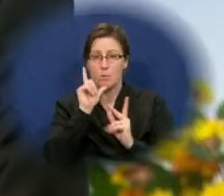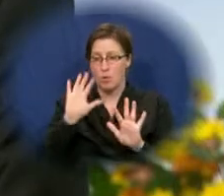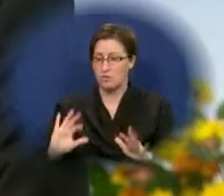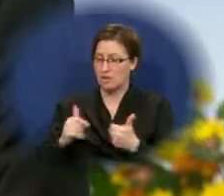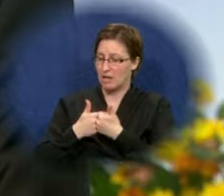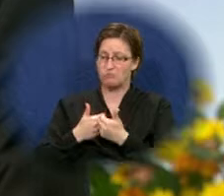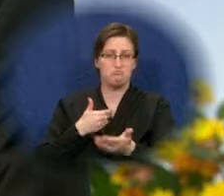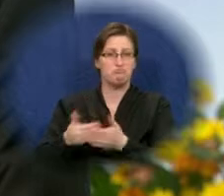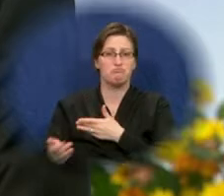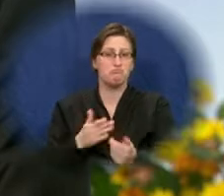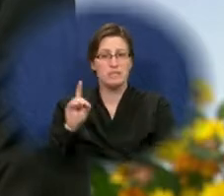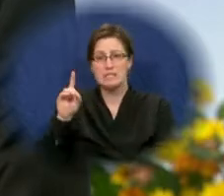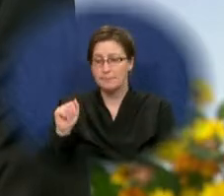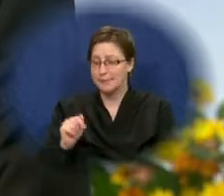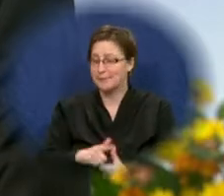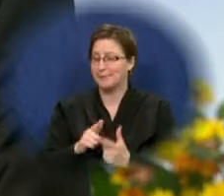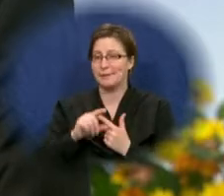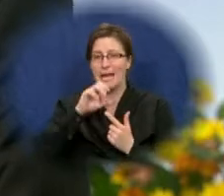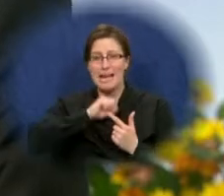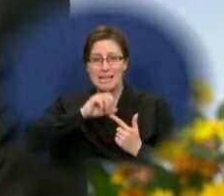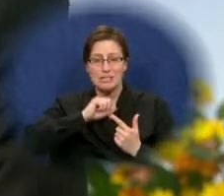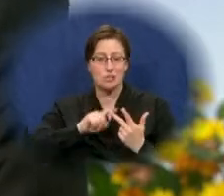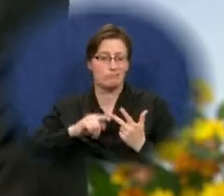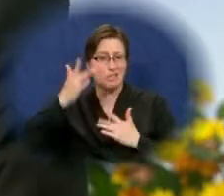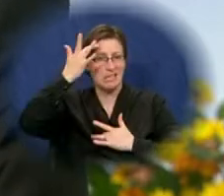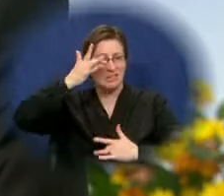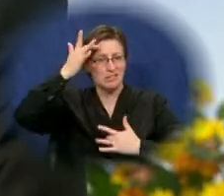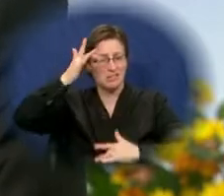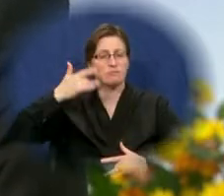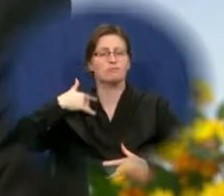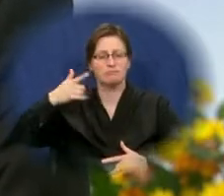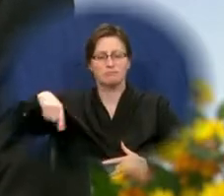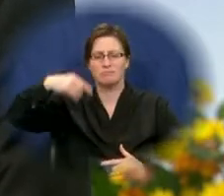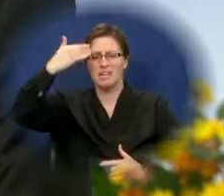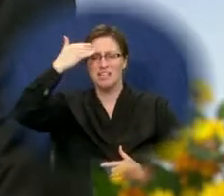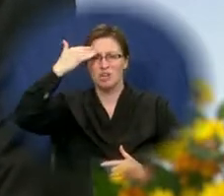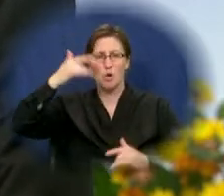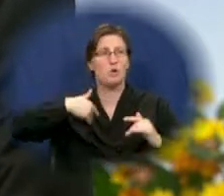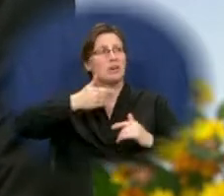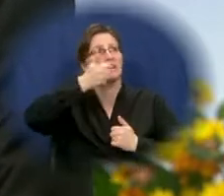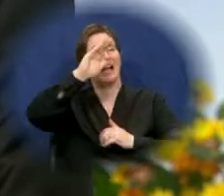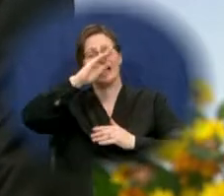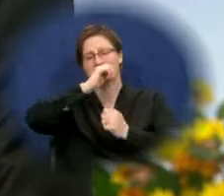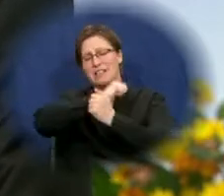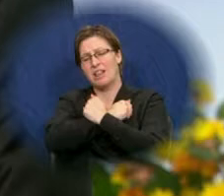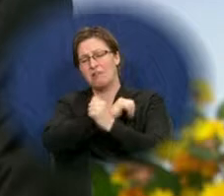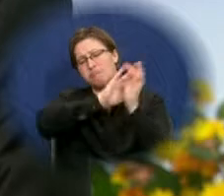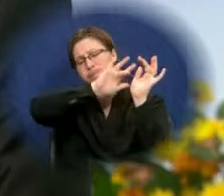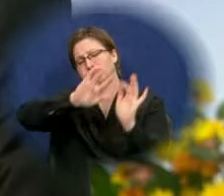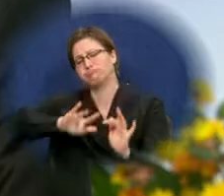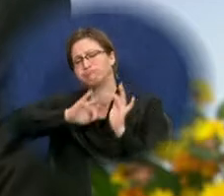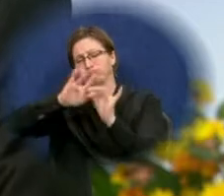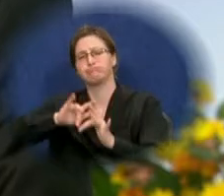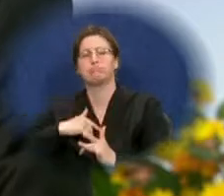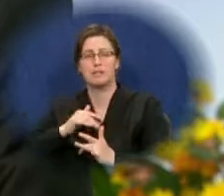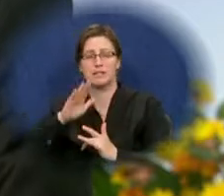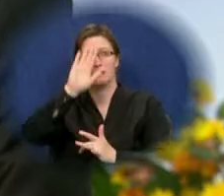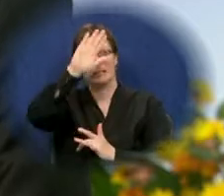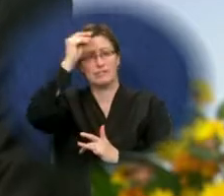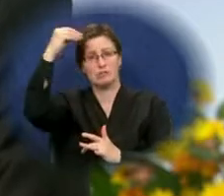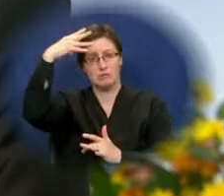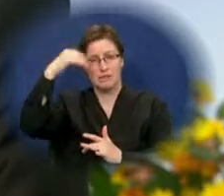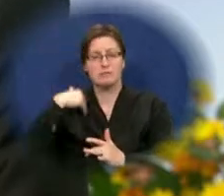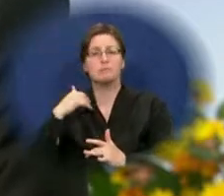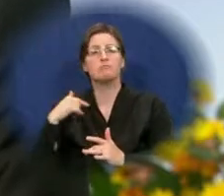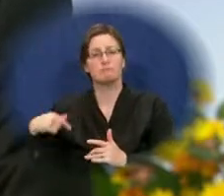a disability, aging, or illness may know the compassionate love of our God's grace. We pray to the